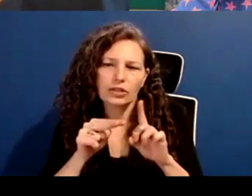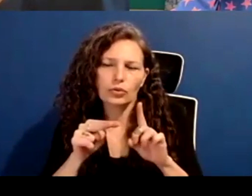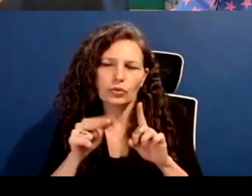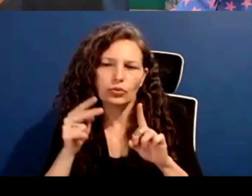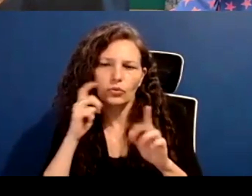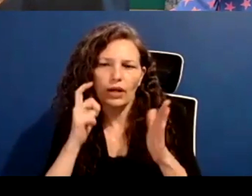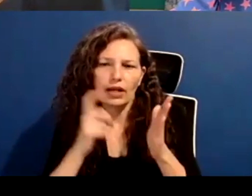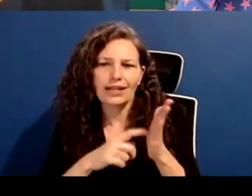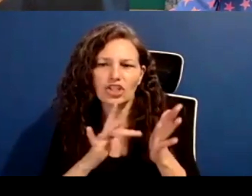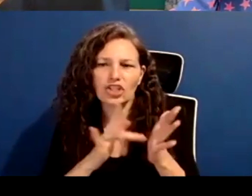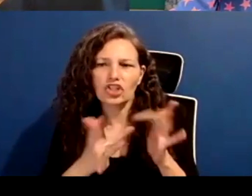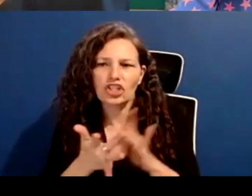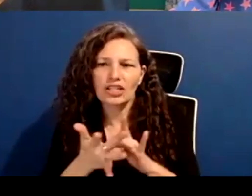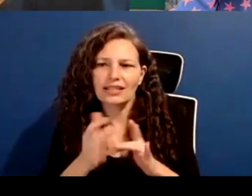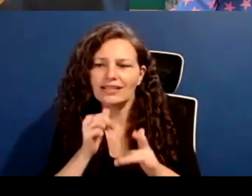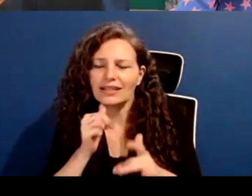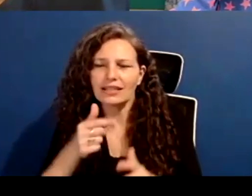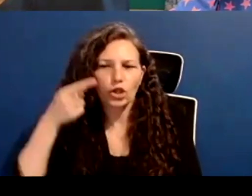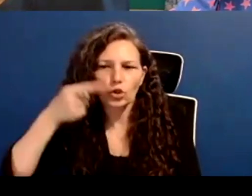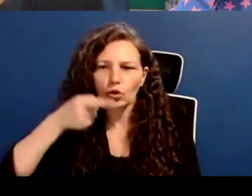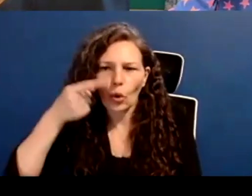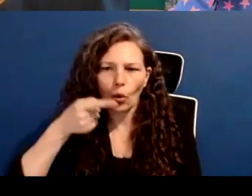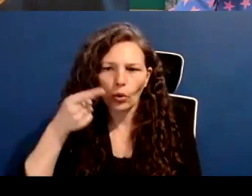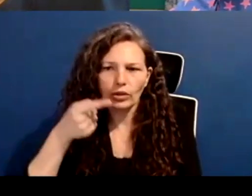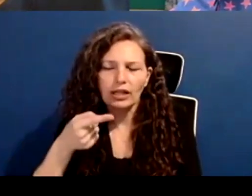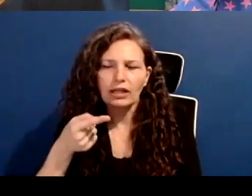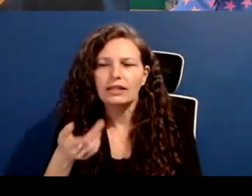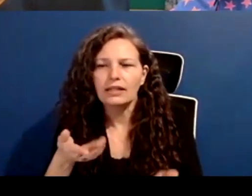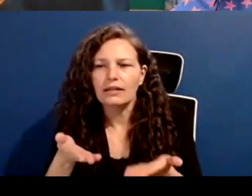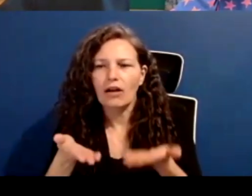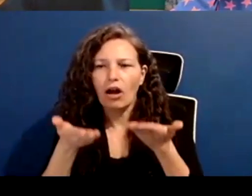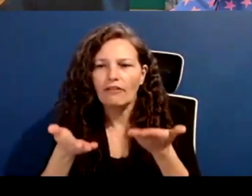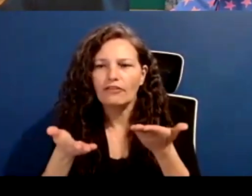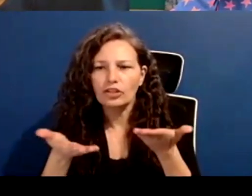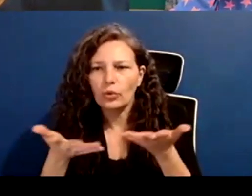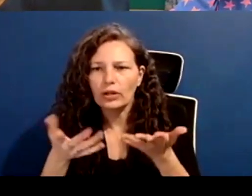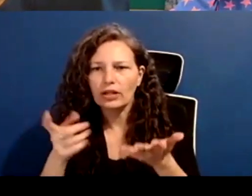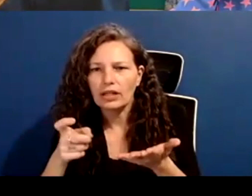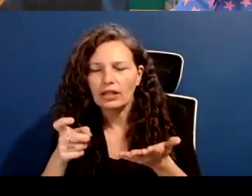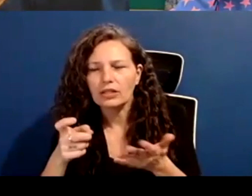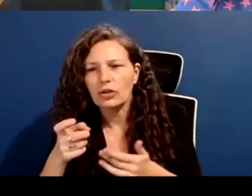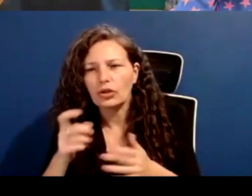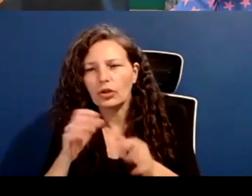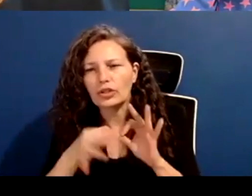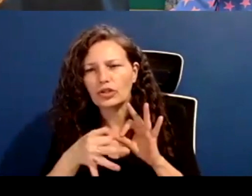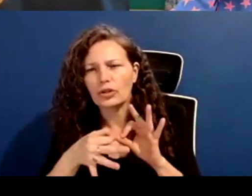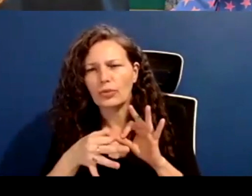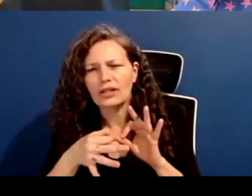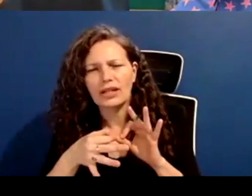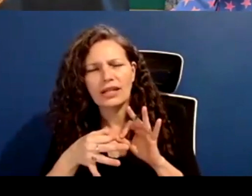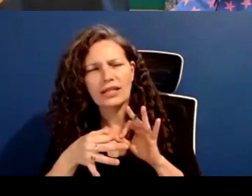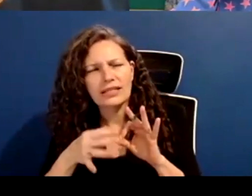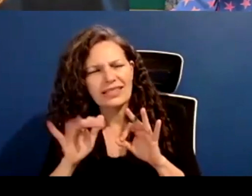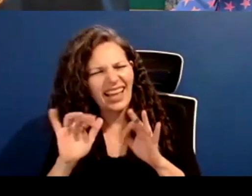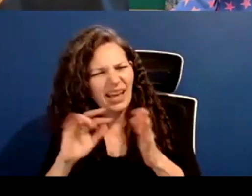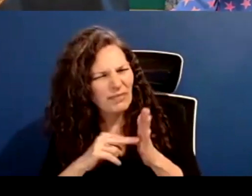man what he needs, you actually end up interpreting through the lens of mastery, meaning try harder, right? Try harder to be